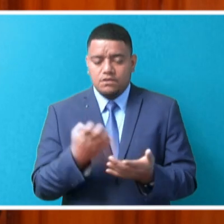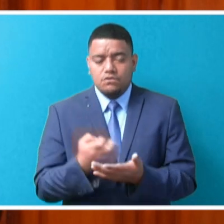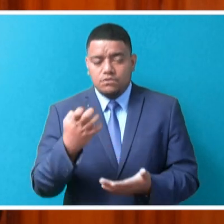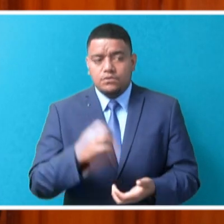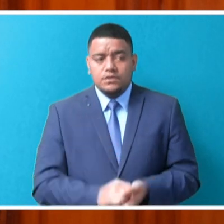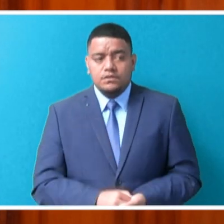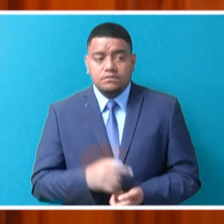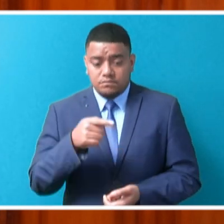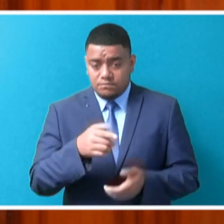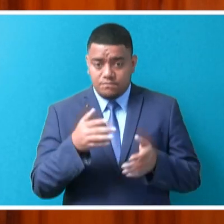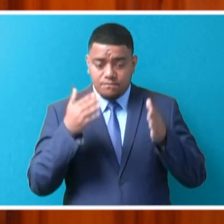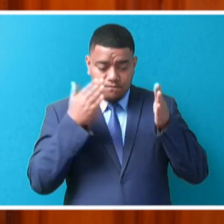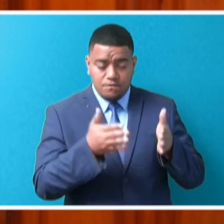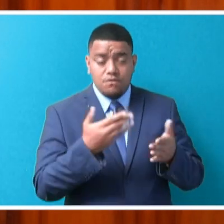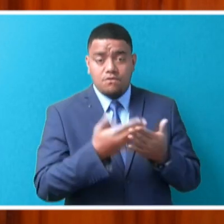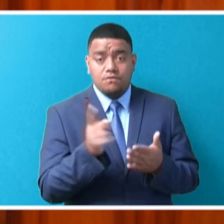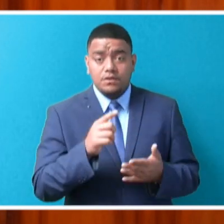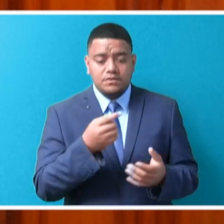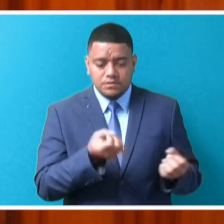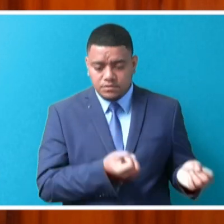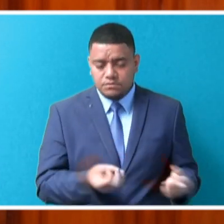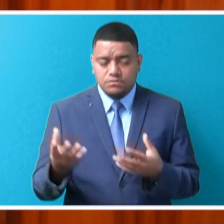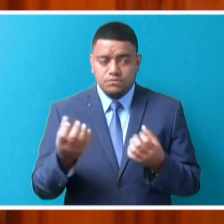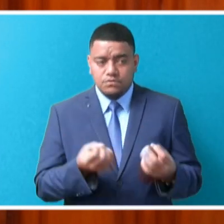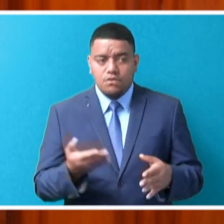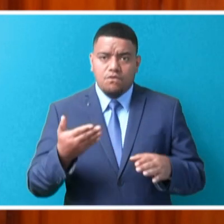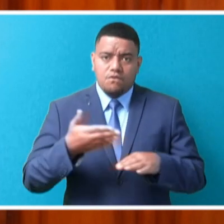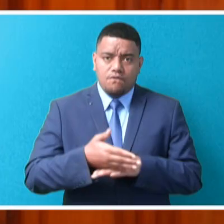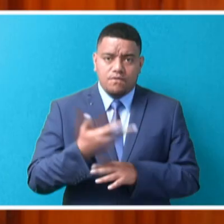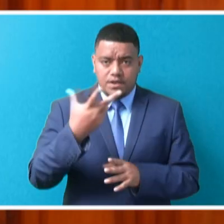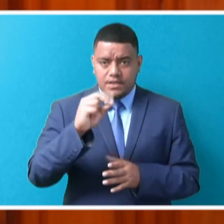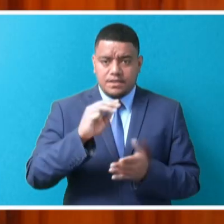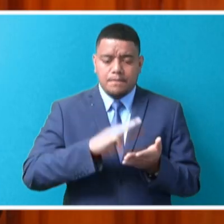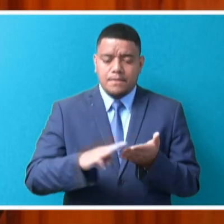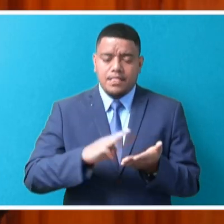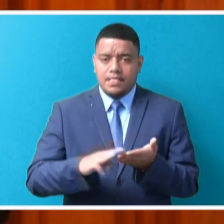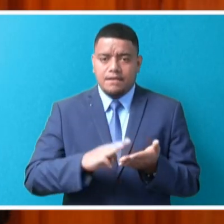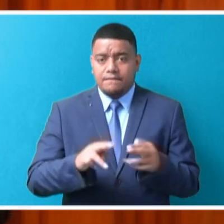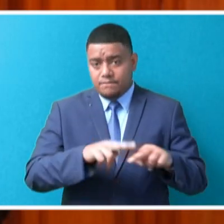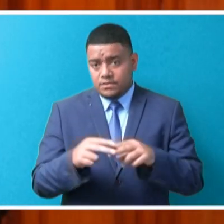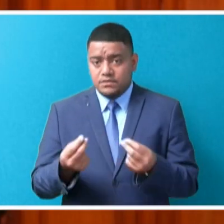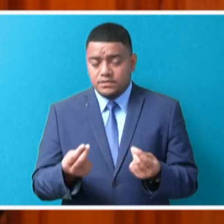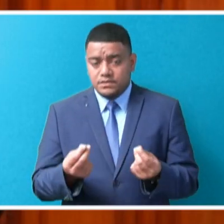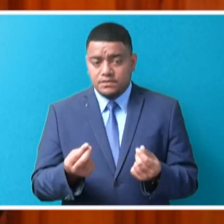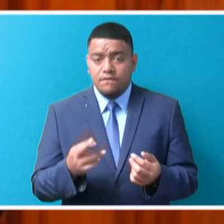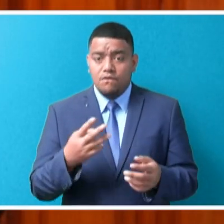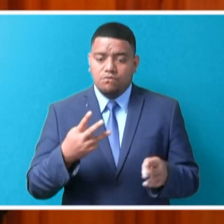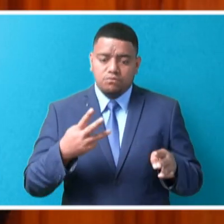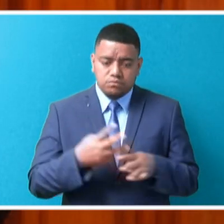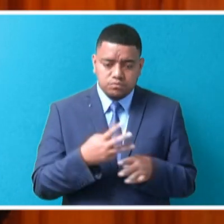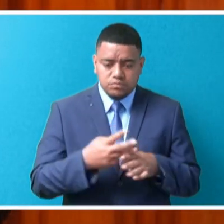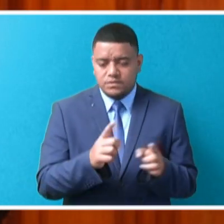sector contributes substantially to export revenue of over 80 million Fiji dollars annually through timber,